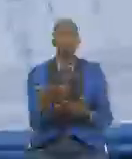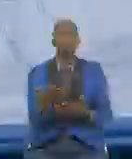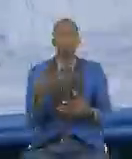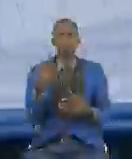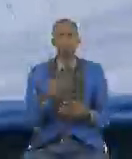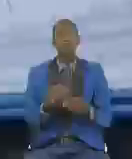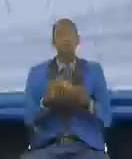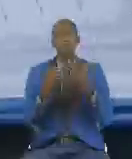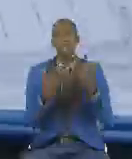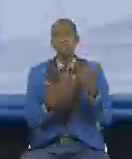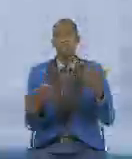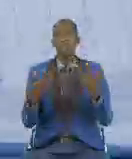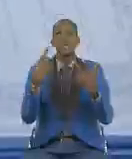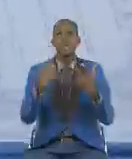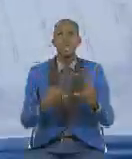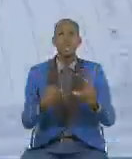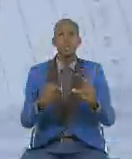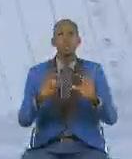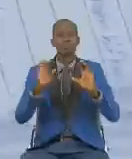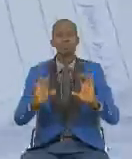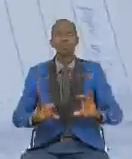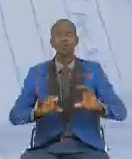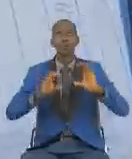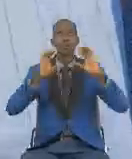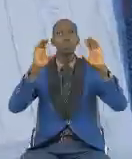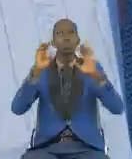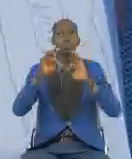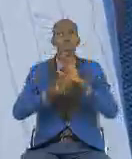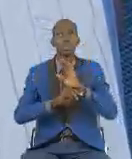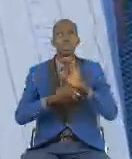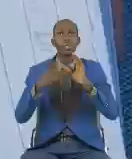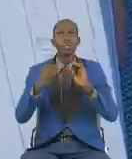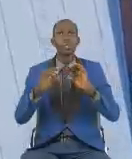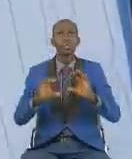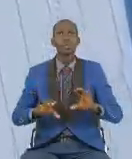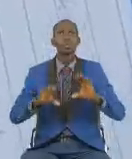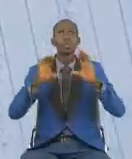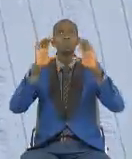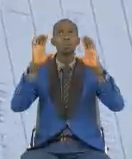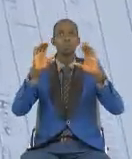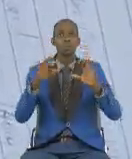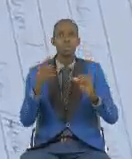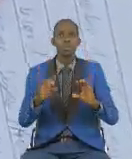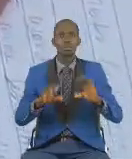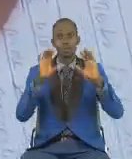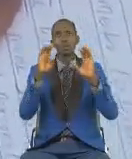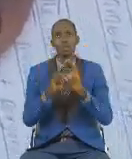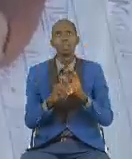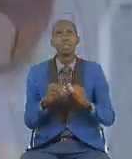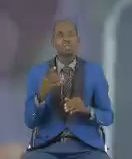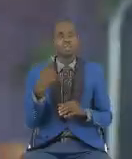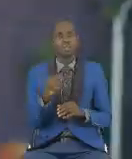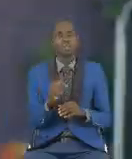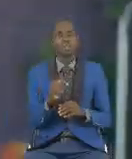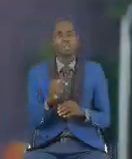to the preaching of the word of the gospel. Commitment. They gave their lives.